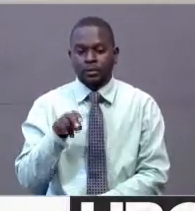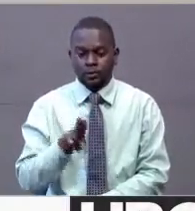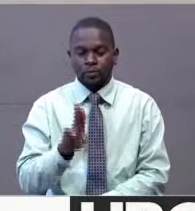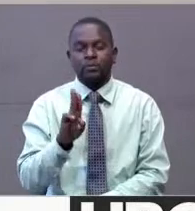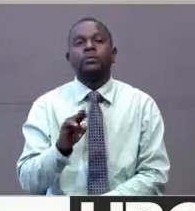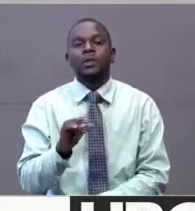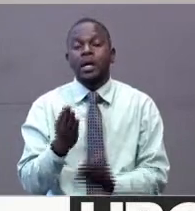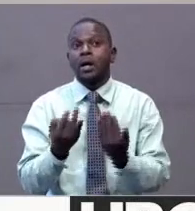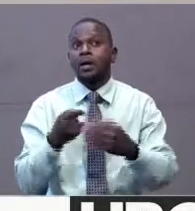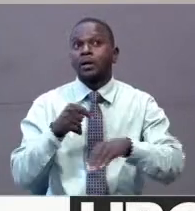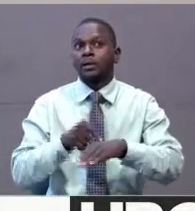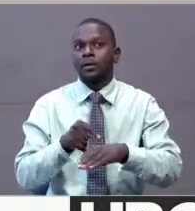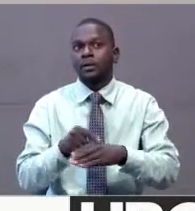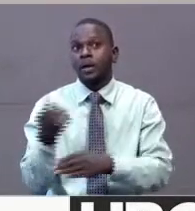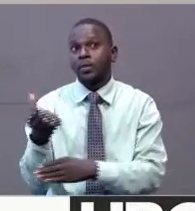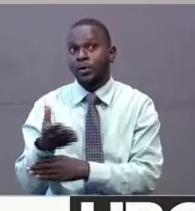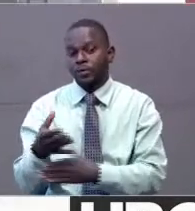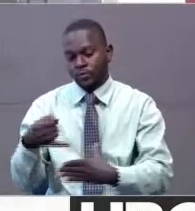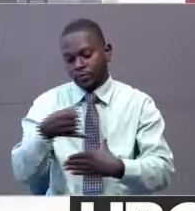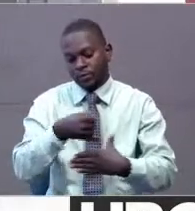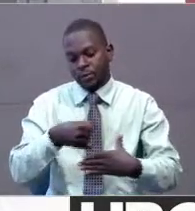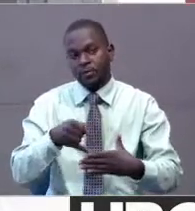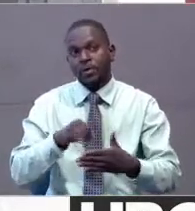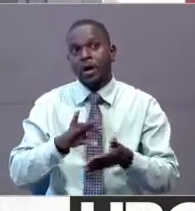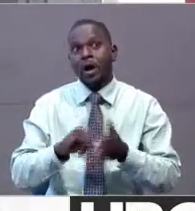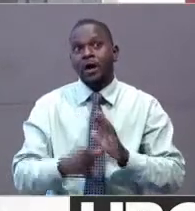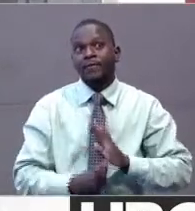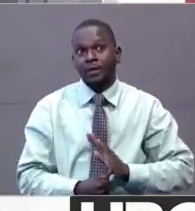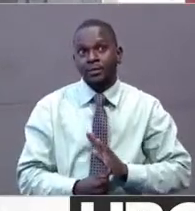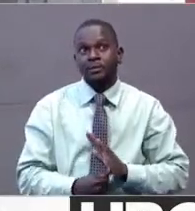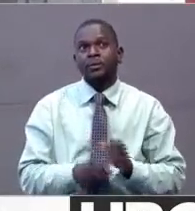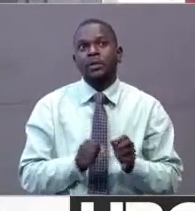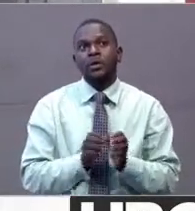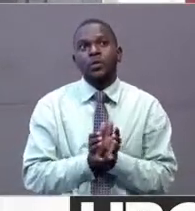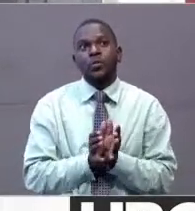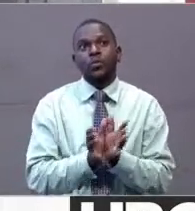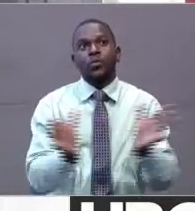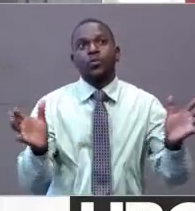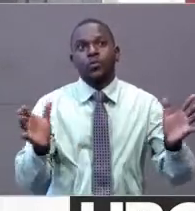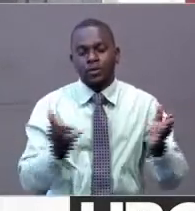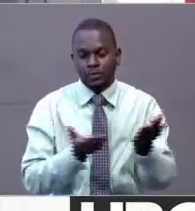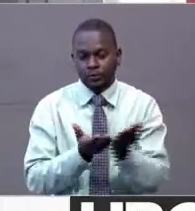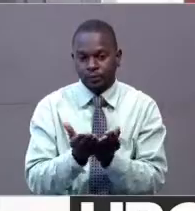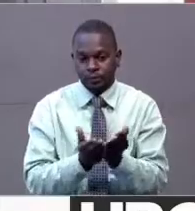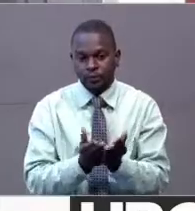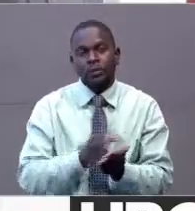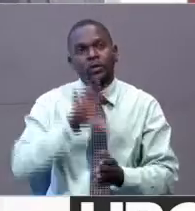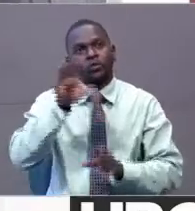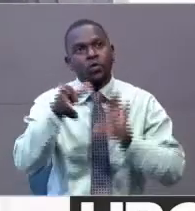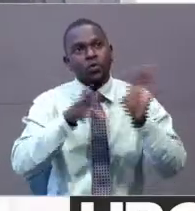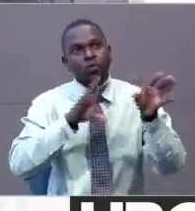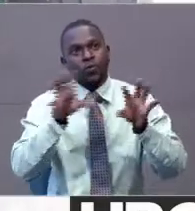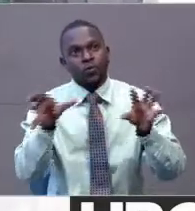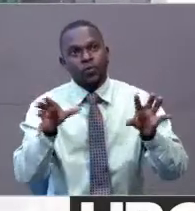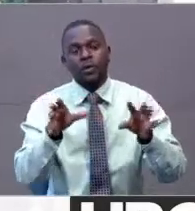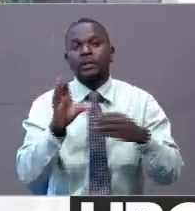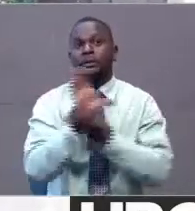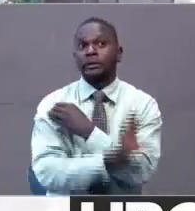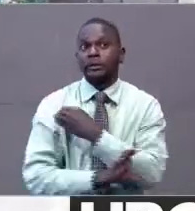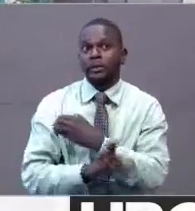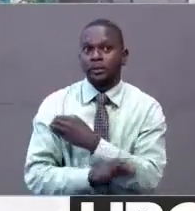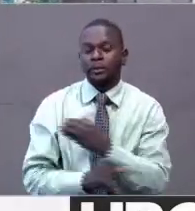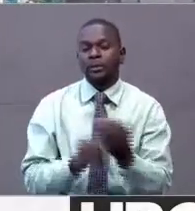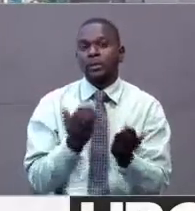has come at a time when the Ministry of Internal Affairs is decentralizing its services to various regions of the country to hasten